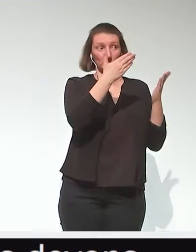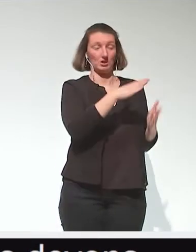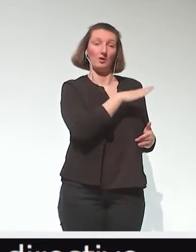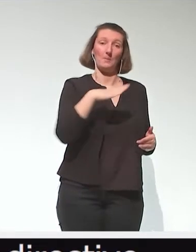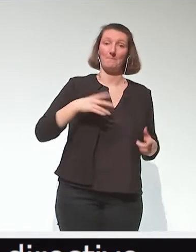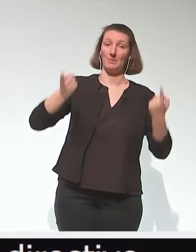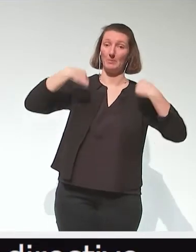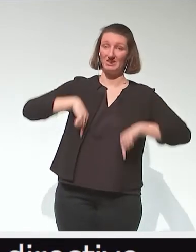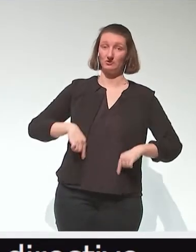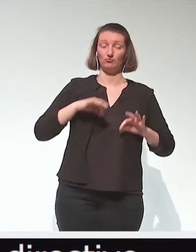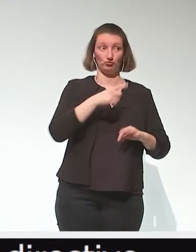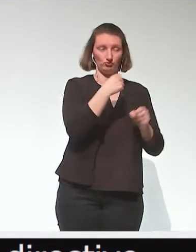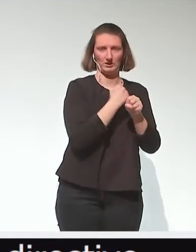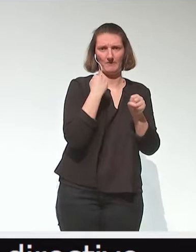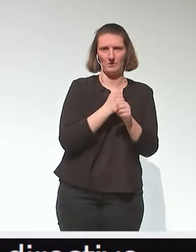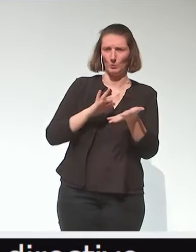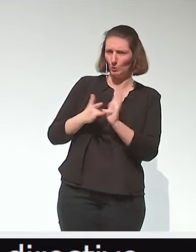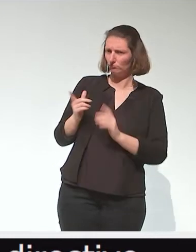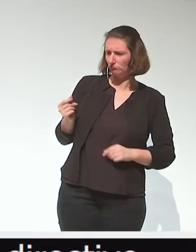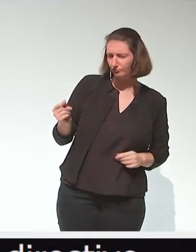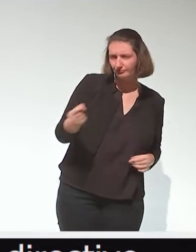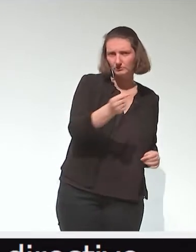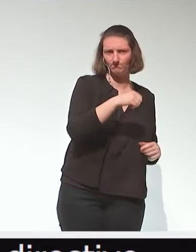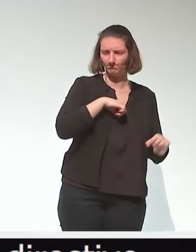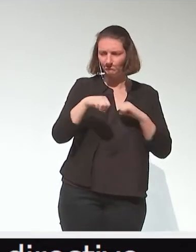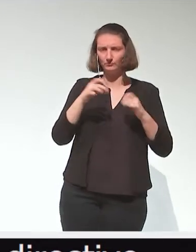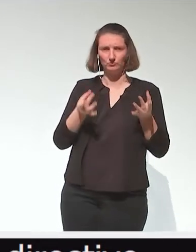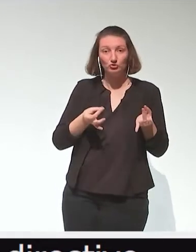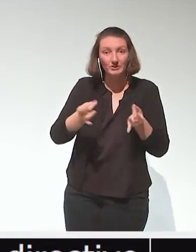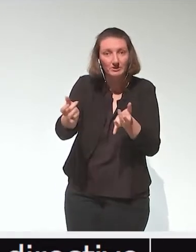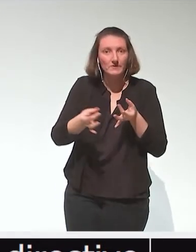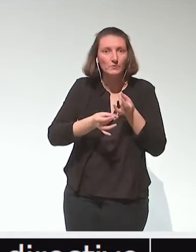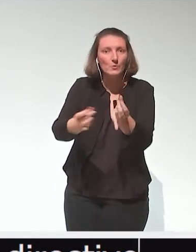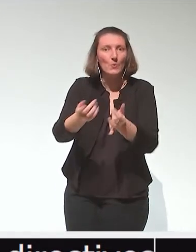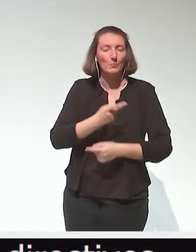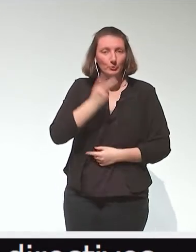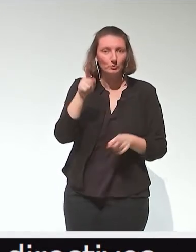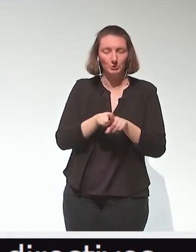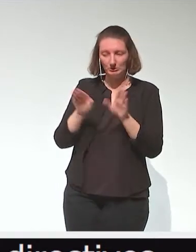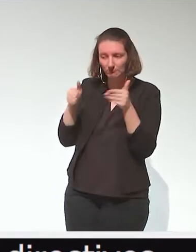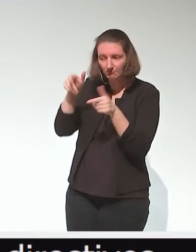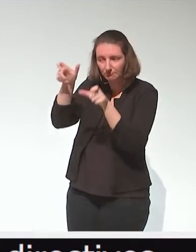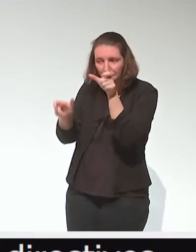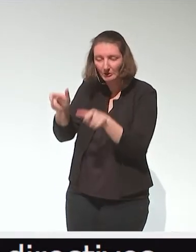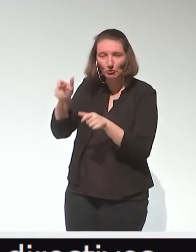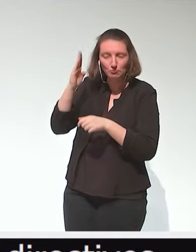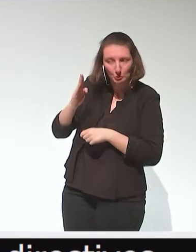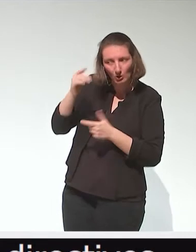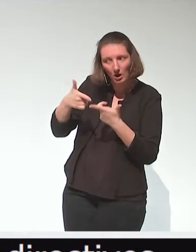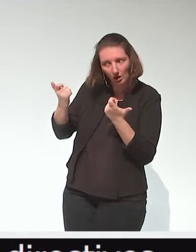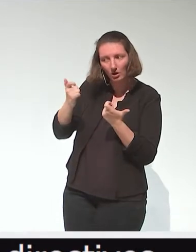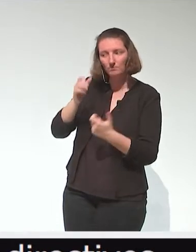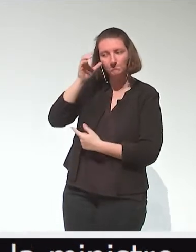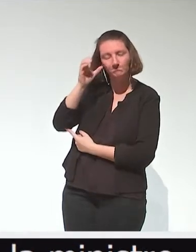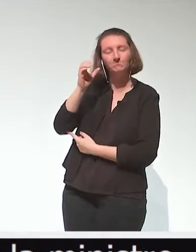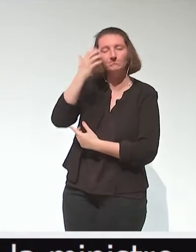is working with all stakeholders to reinforce outreach and draw people's eyes to